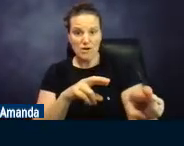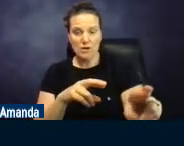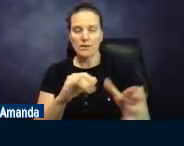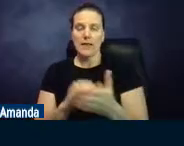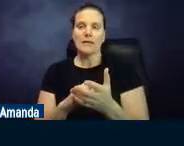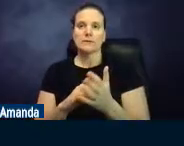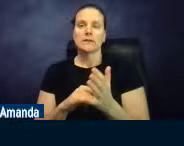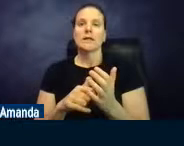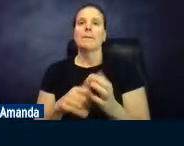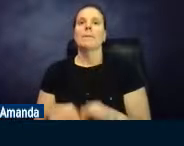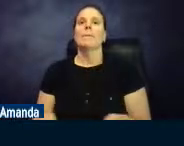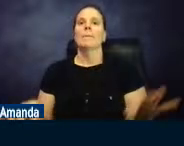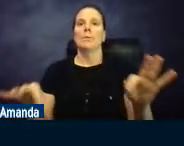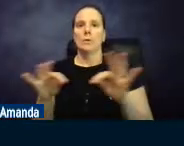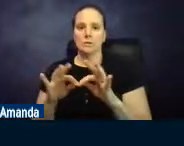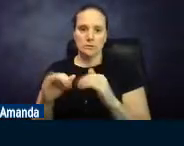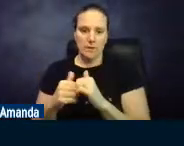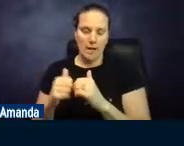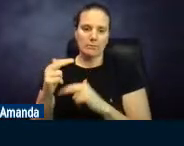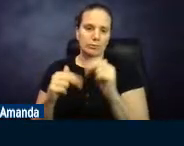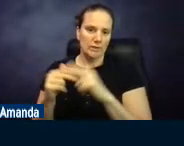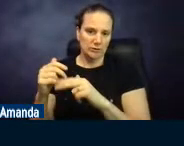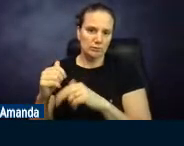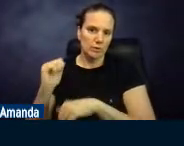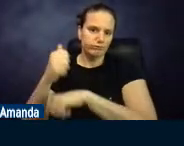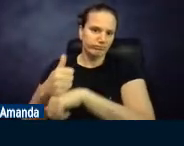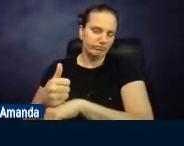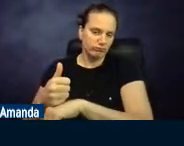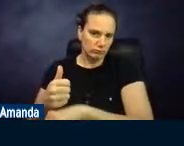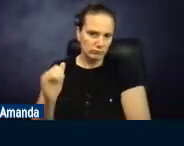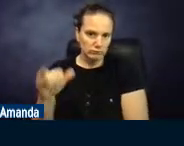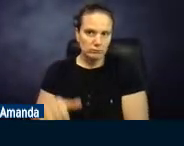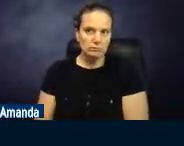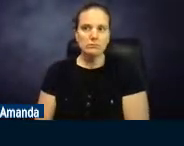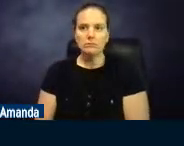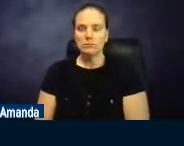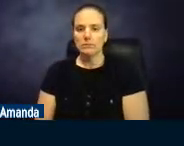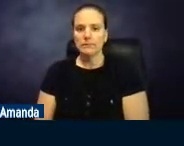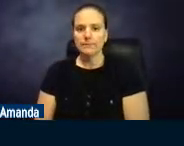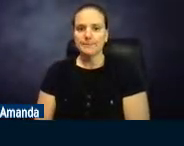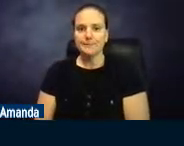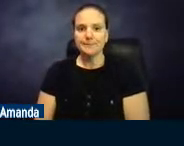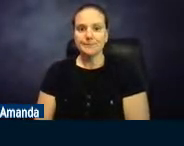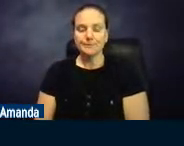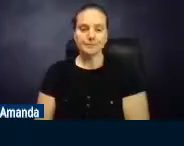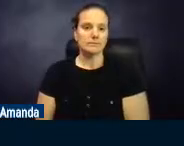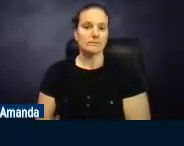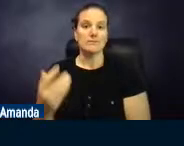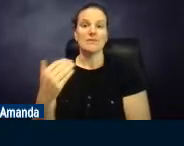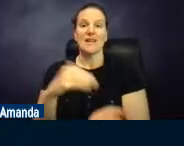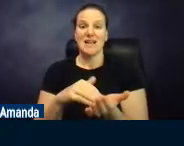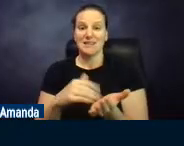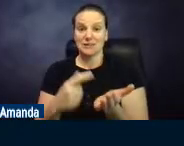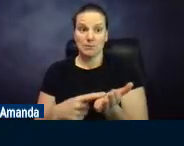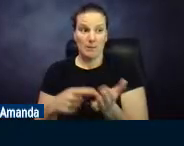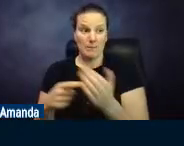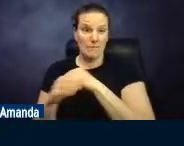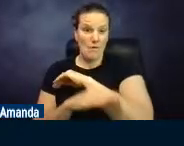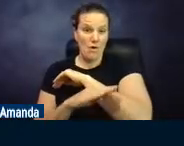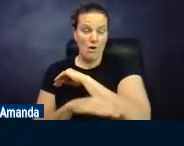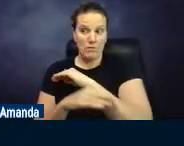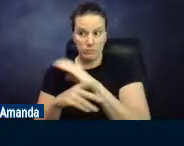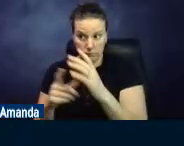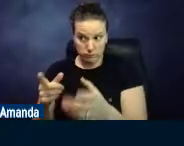bridge itself will be built. So once again, sometime this fall, we are anticipating submitting